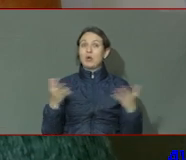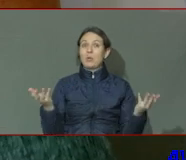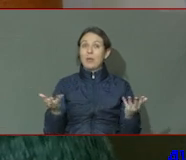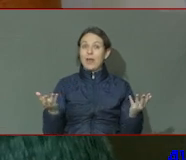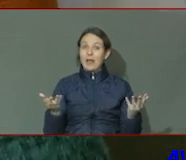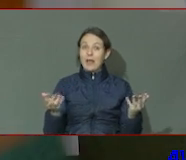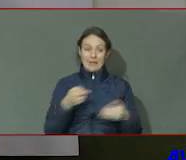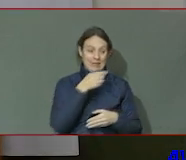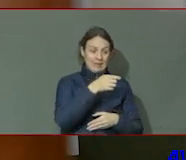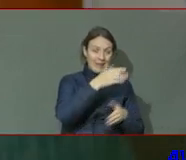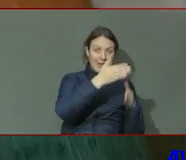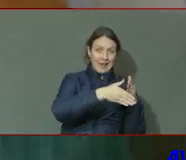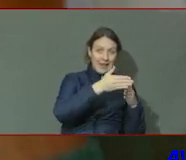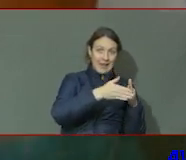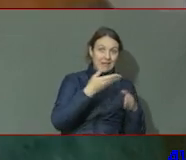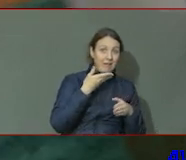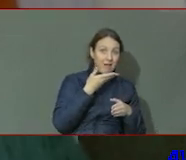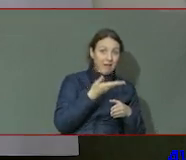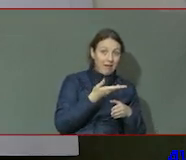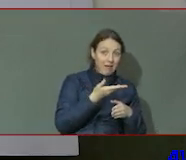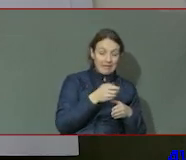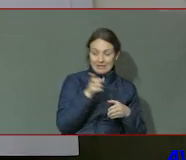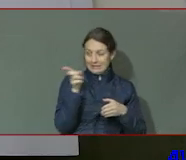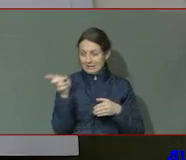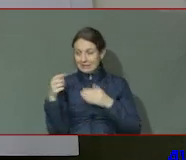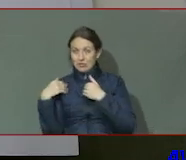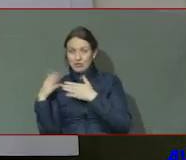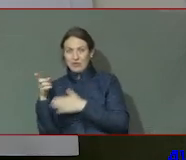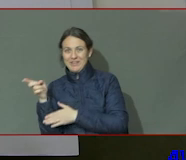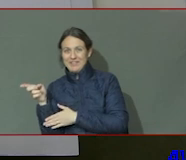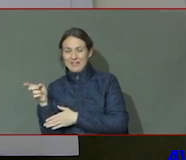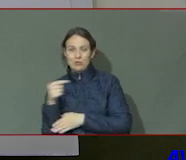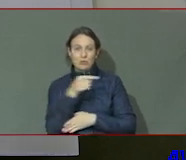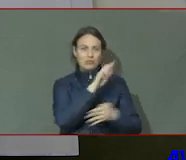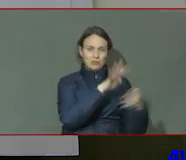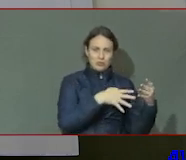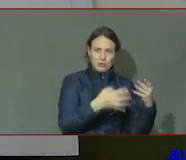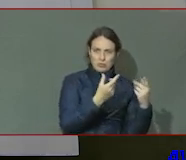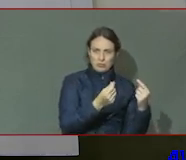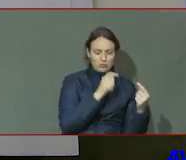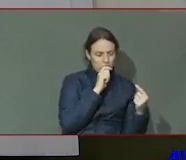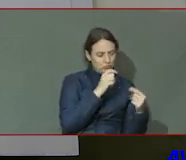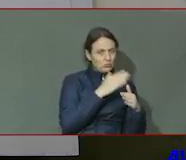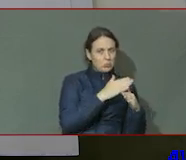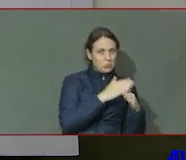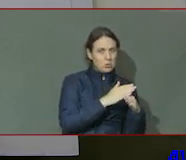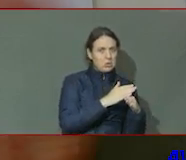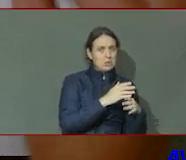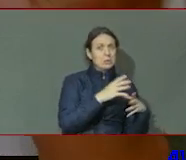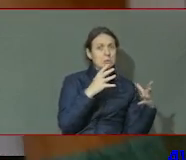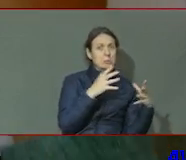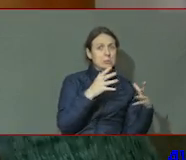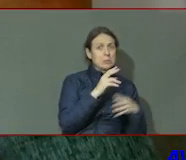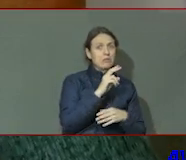end of this one. That is why I've done this table. It was a lot of work for 2 marks,